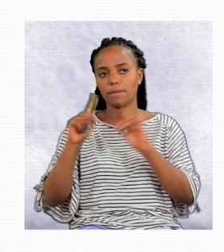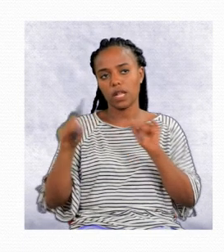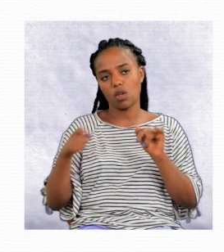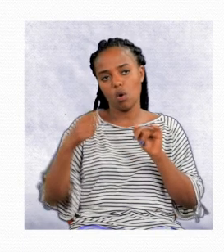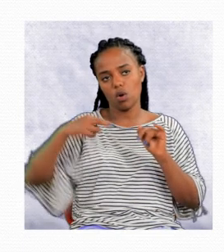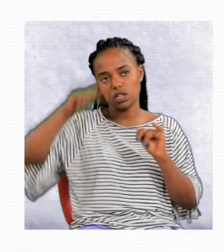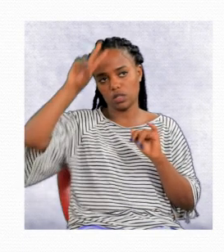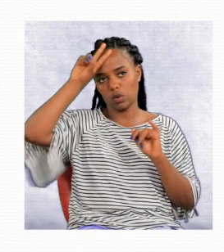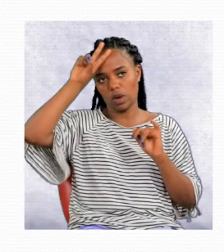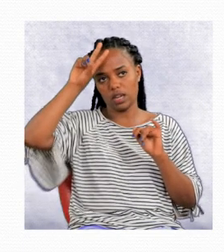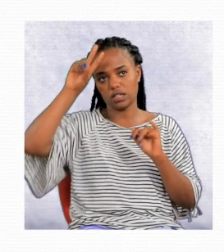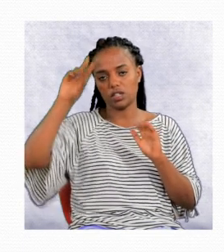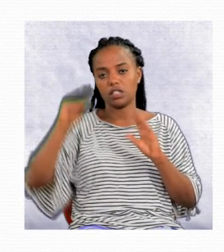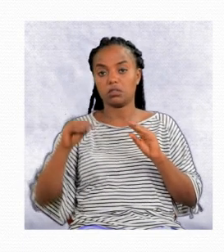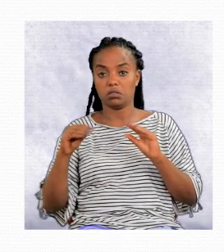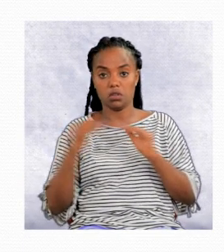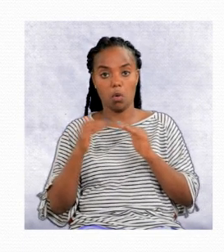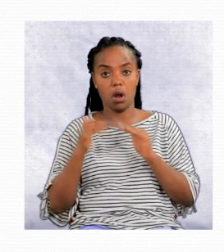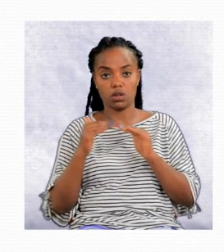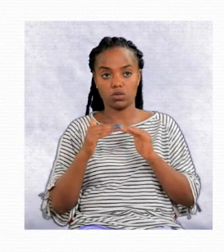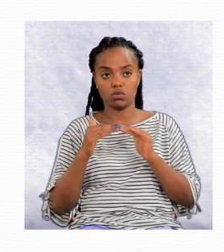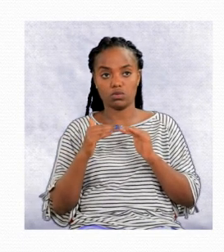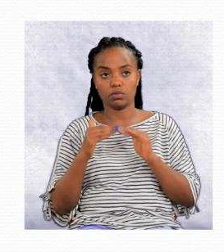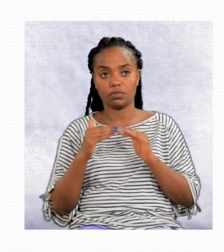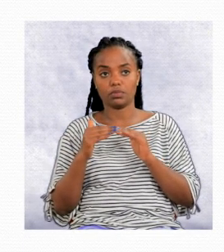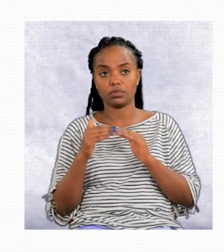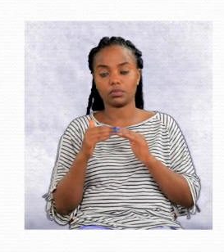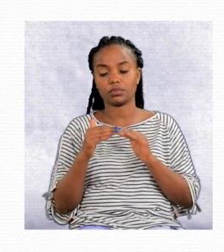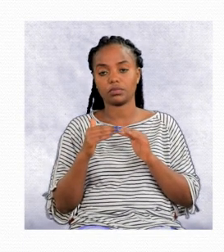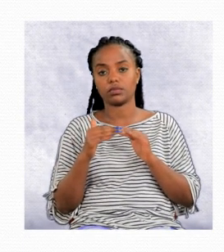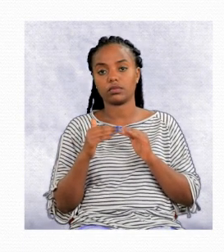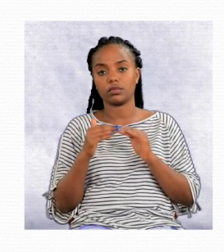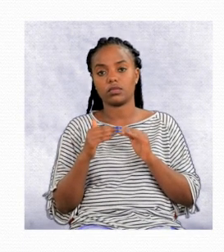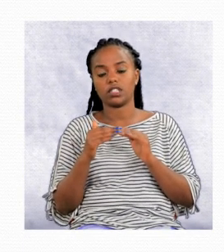whole squared gives you